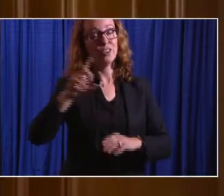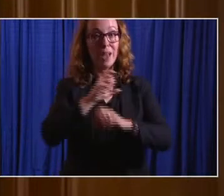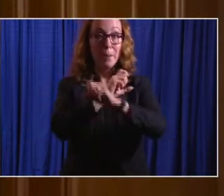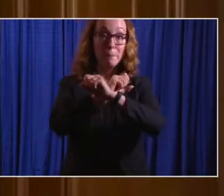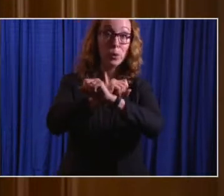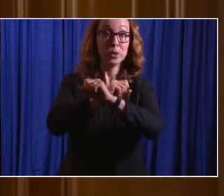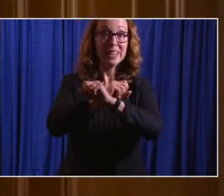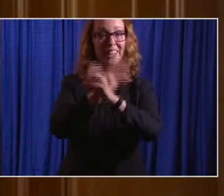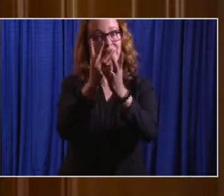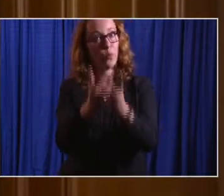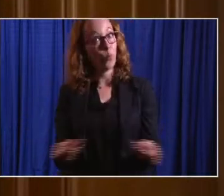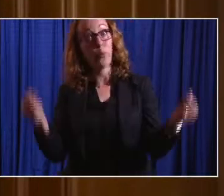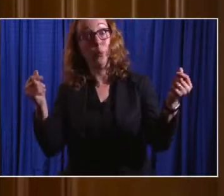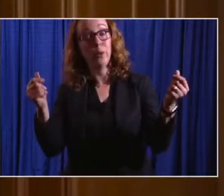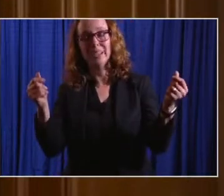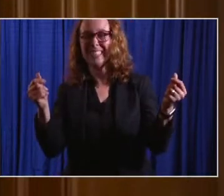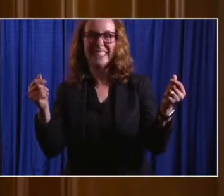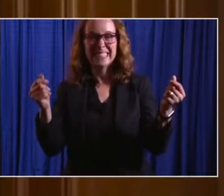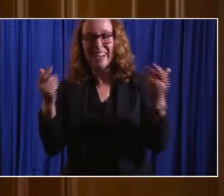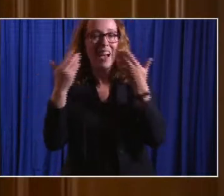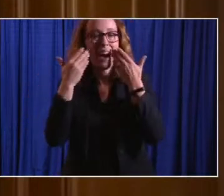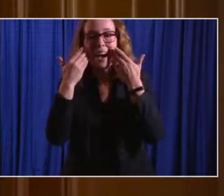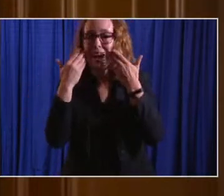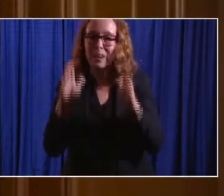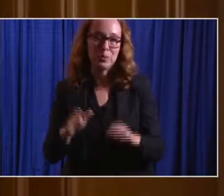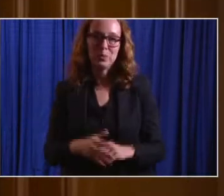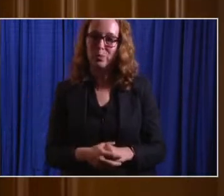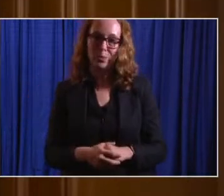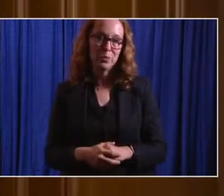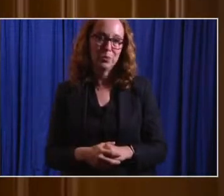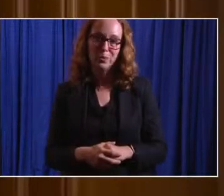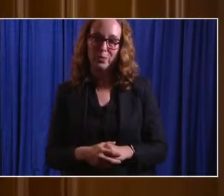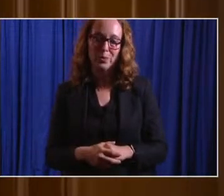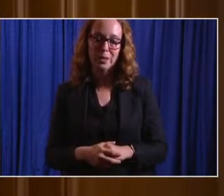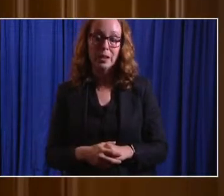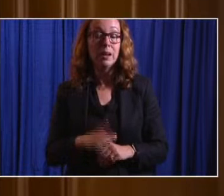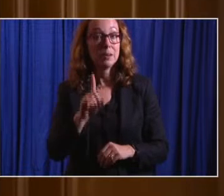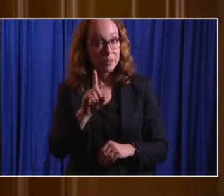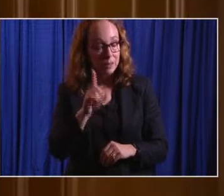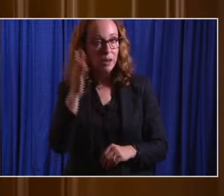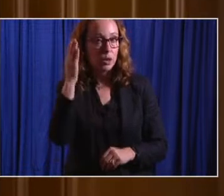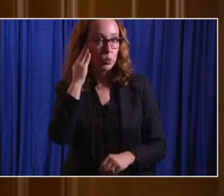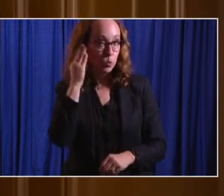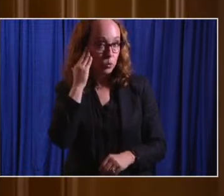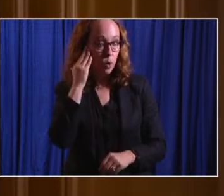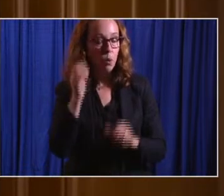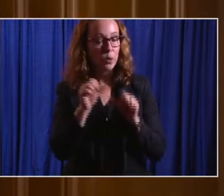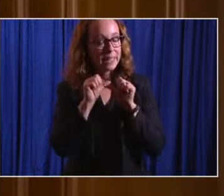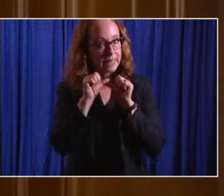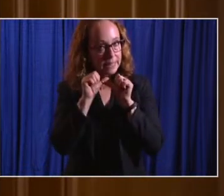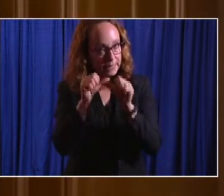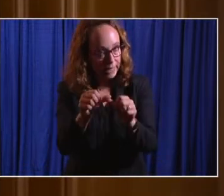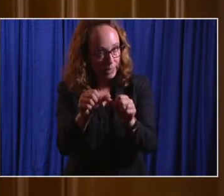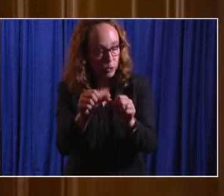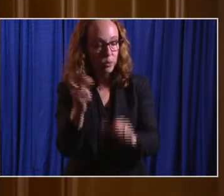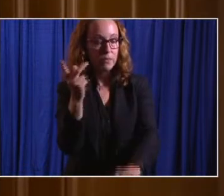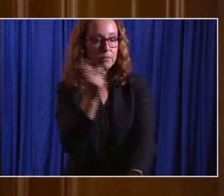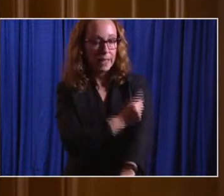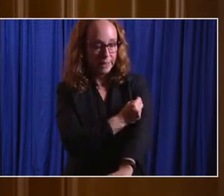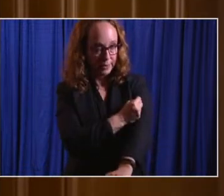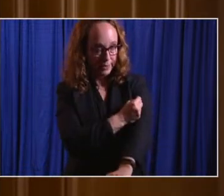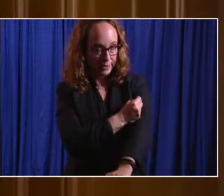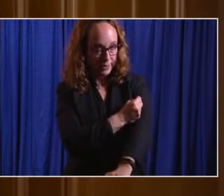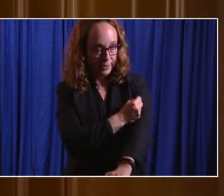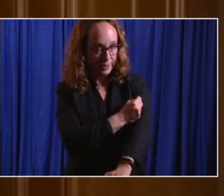know. But what we do know is continuing to focus on the vaccine and getting it